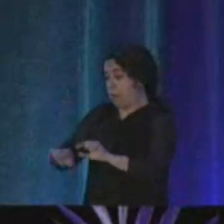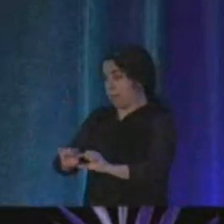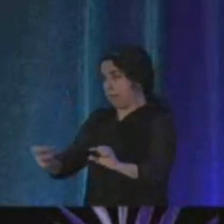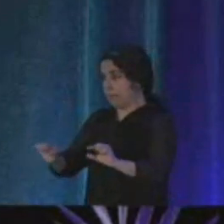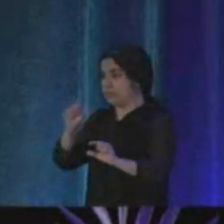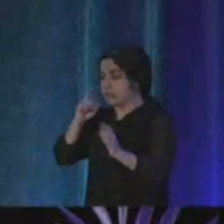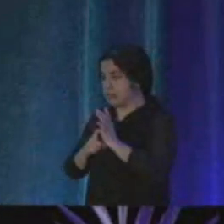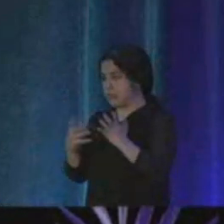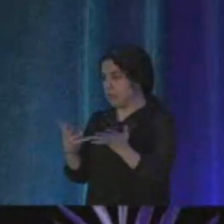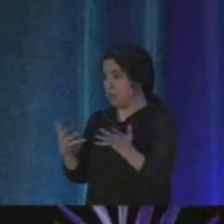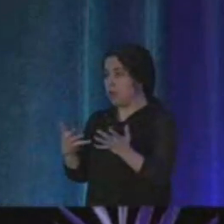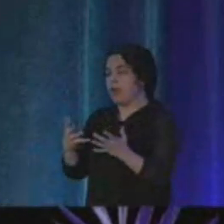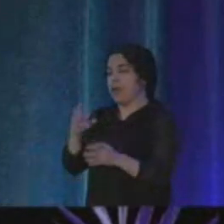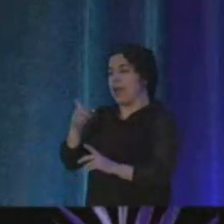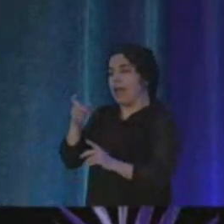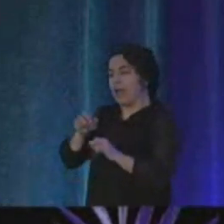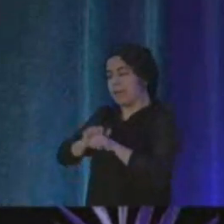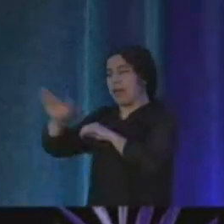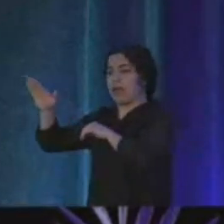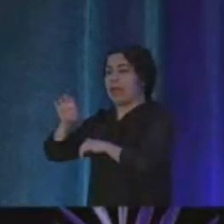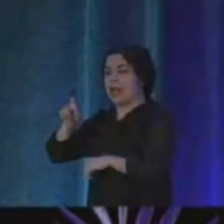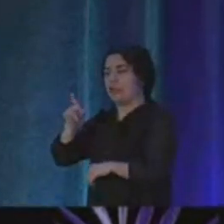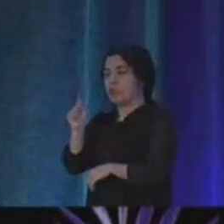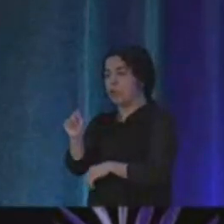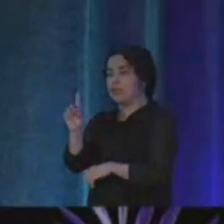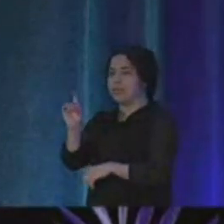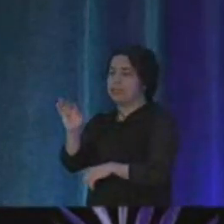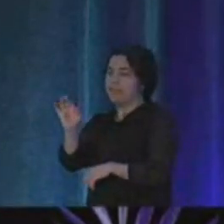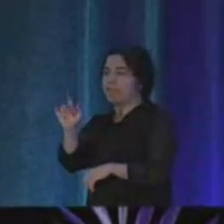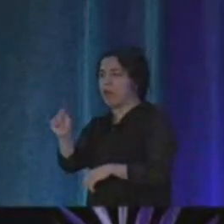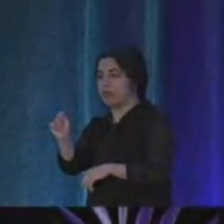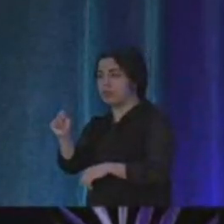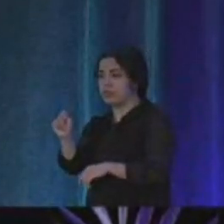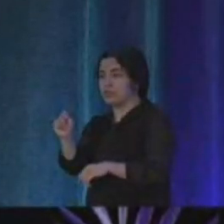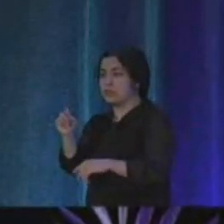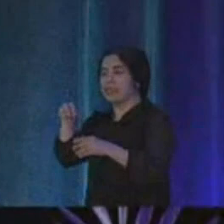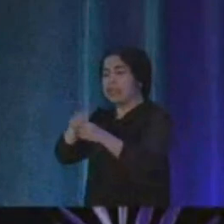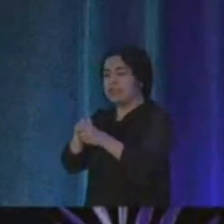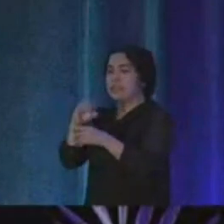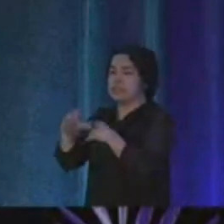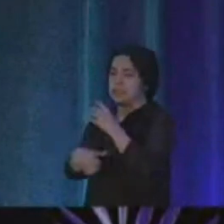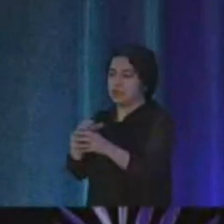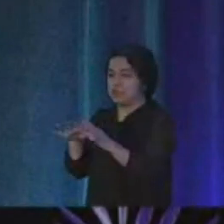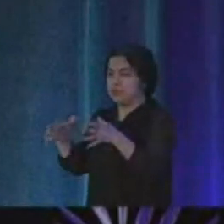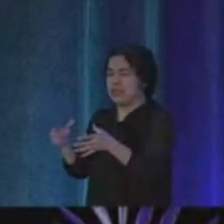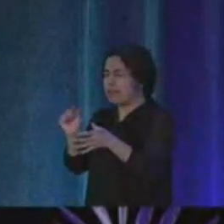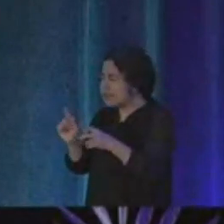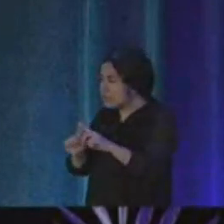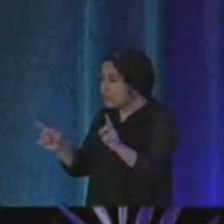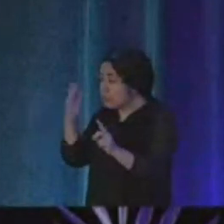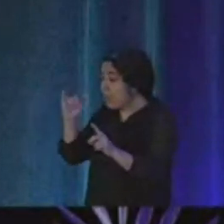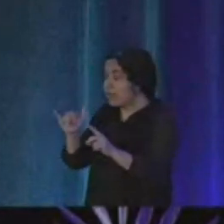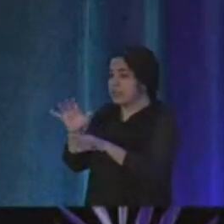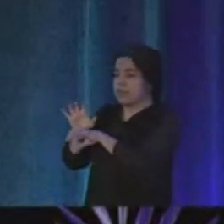that export default again, wrapping it in Sentry, a little bit different because it's the native SDK.